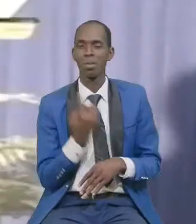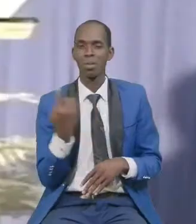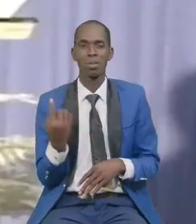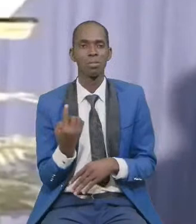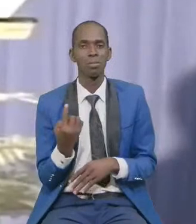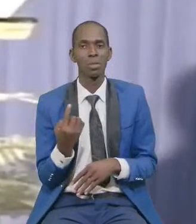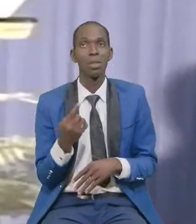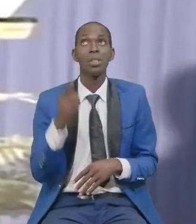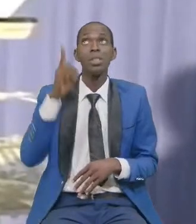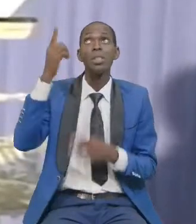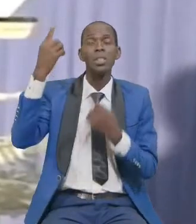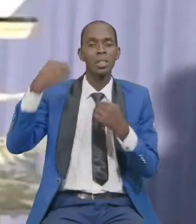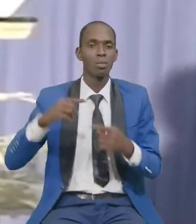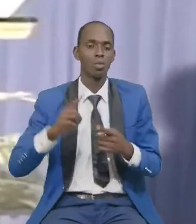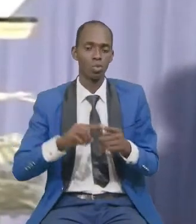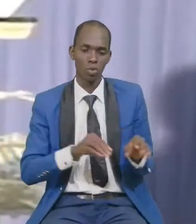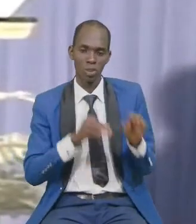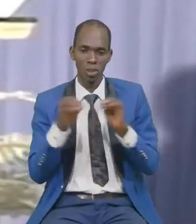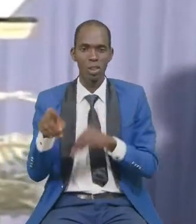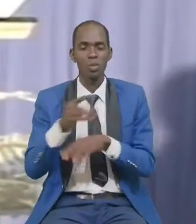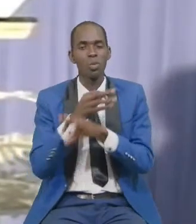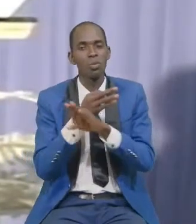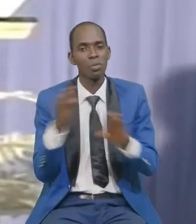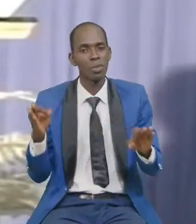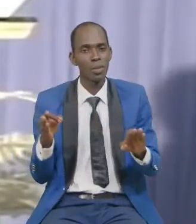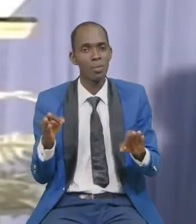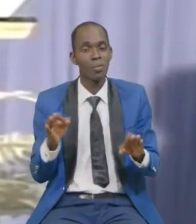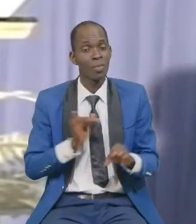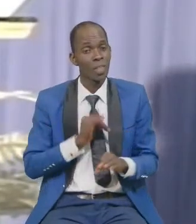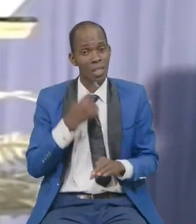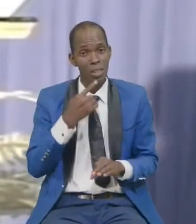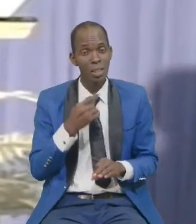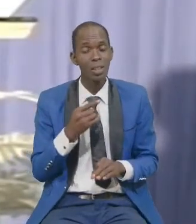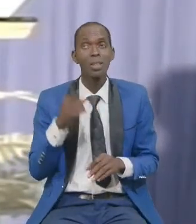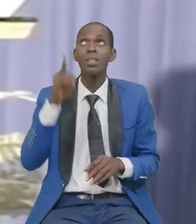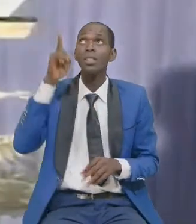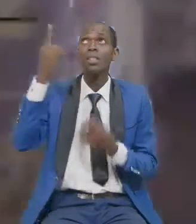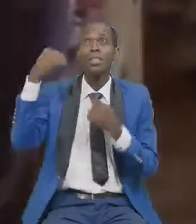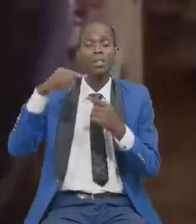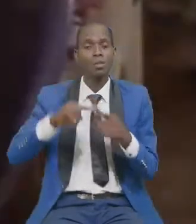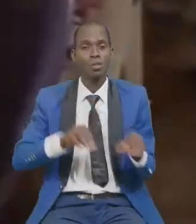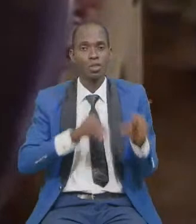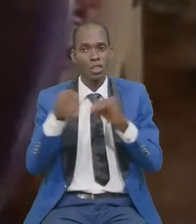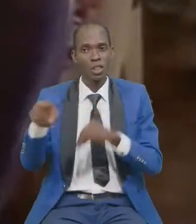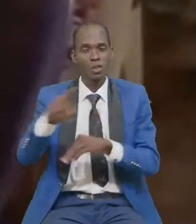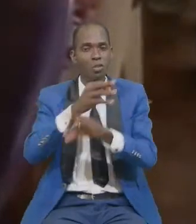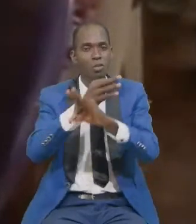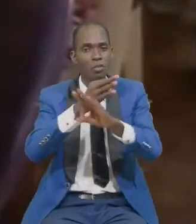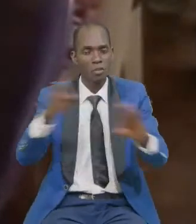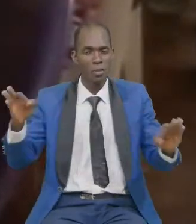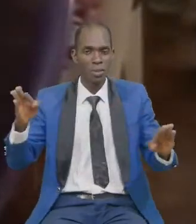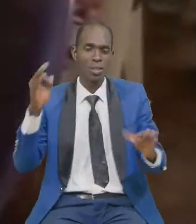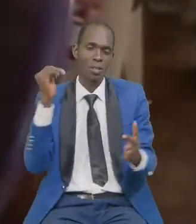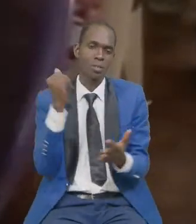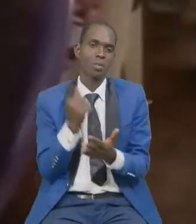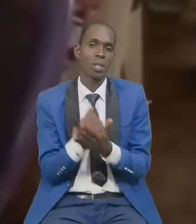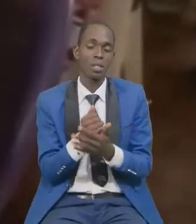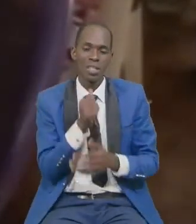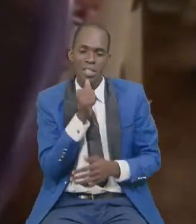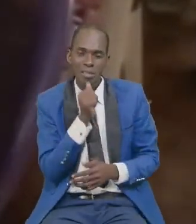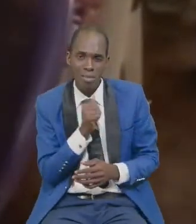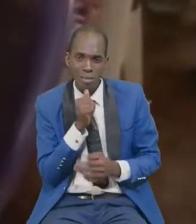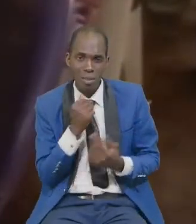comes to set you free. Somebody there said, he comes to set you free. Secret